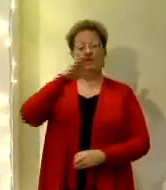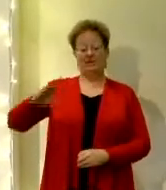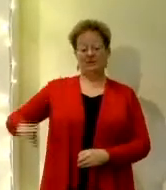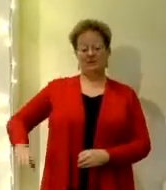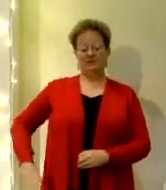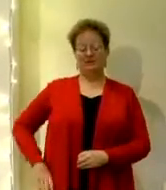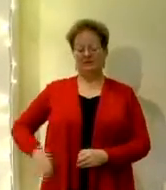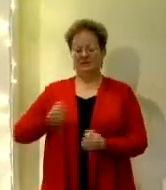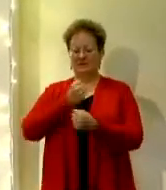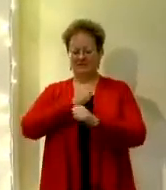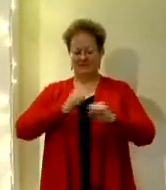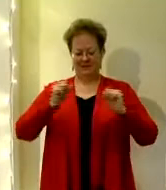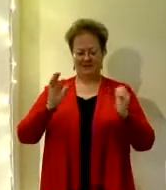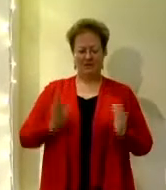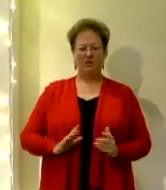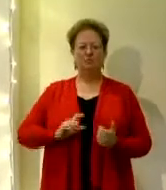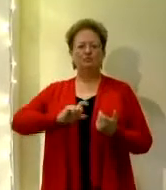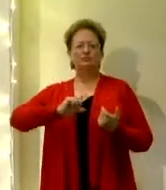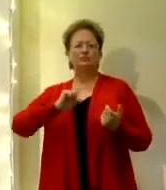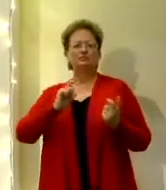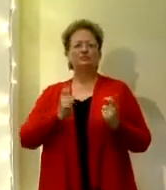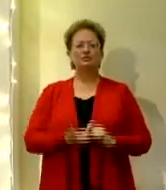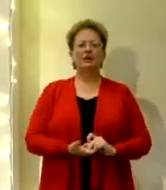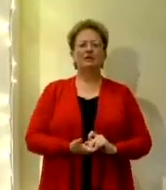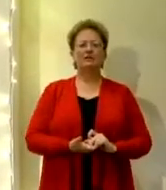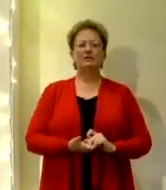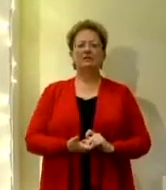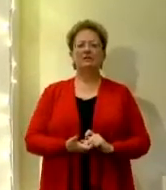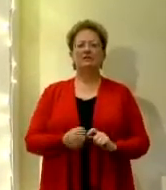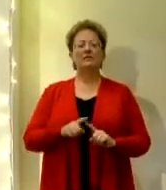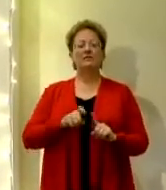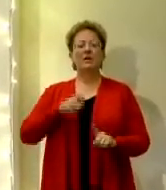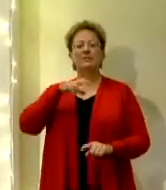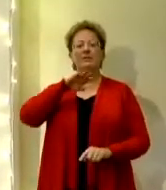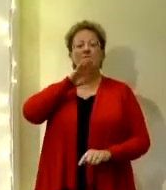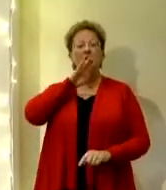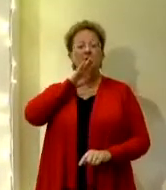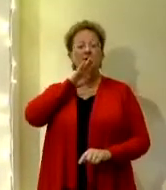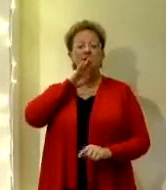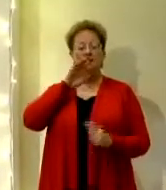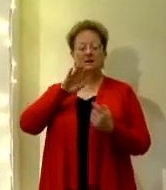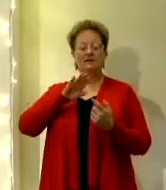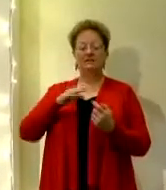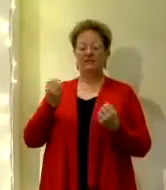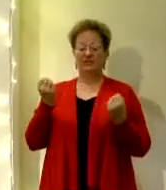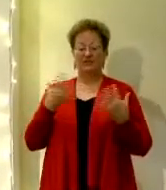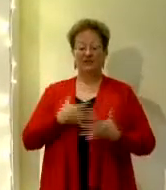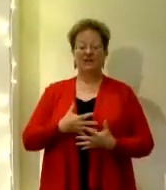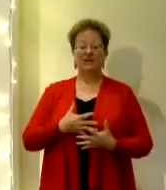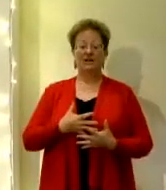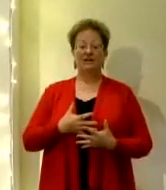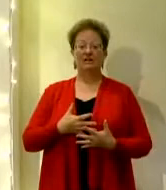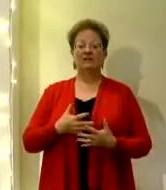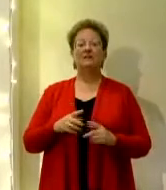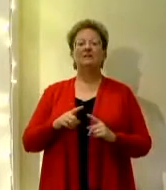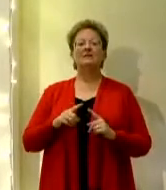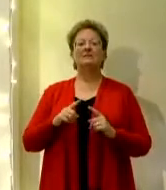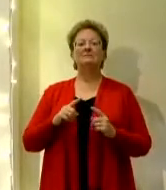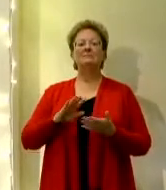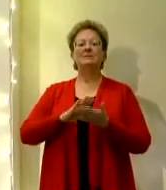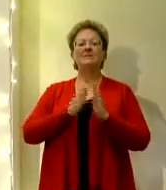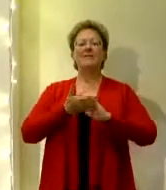that changes the whole game and turns us from frustration and fear to love and hope.